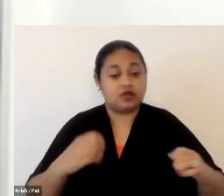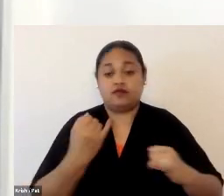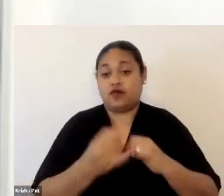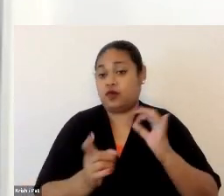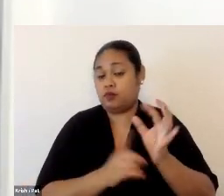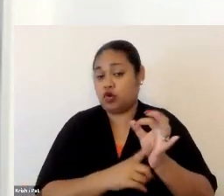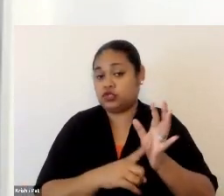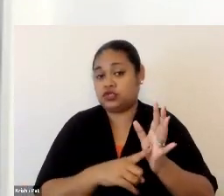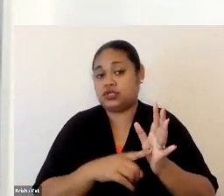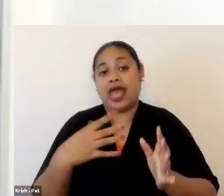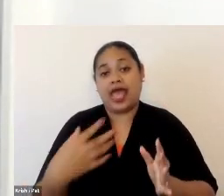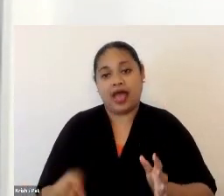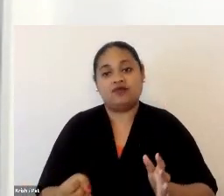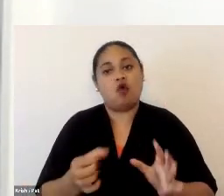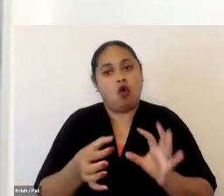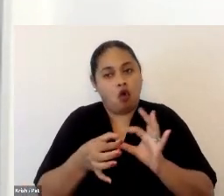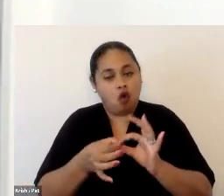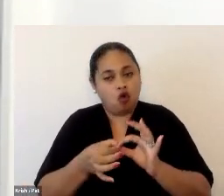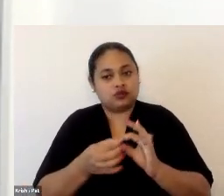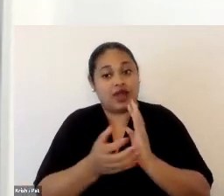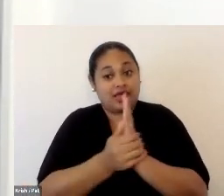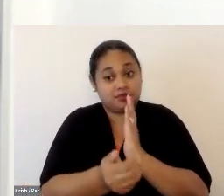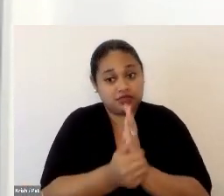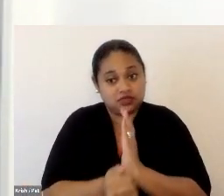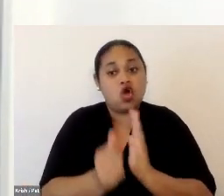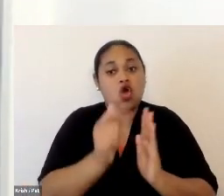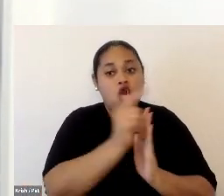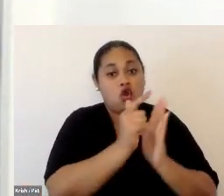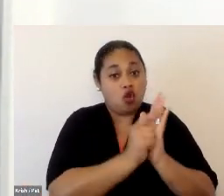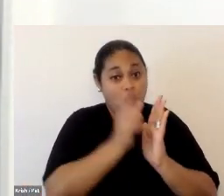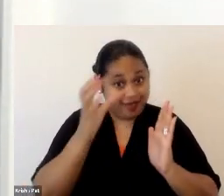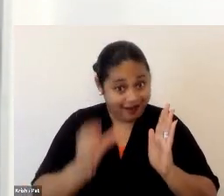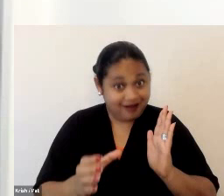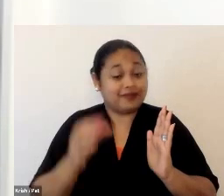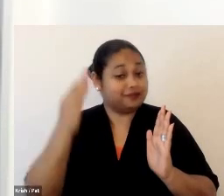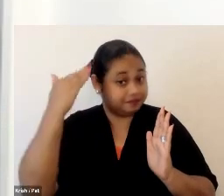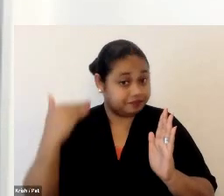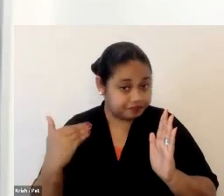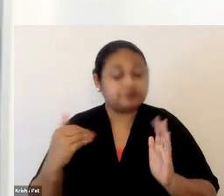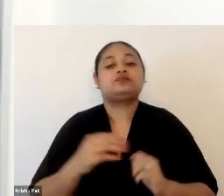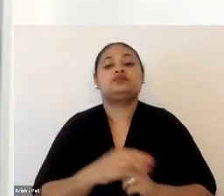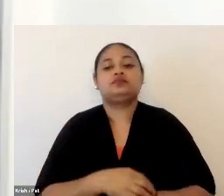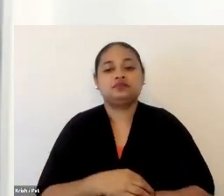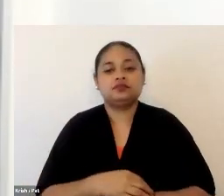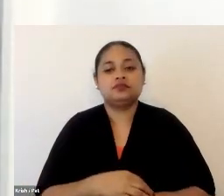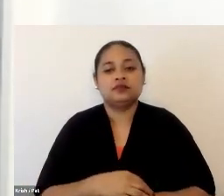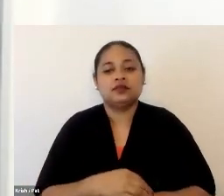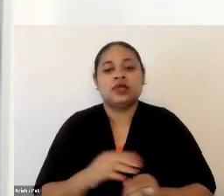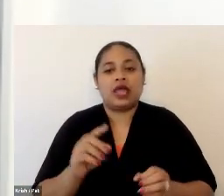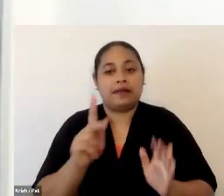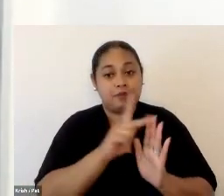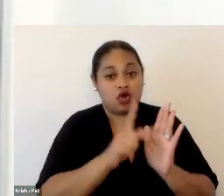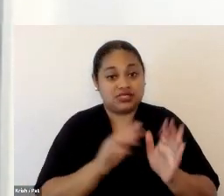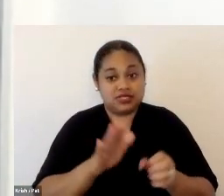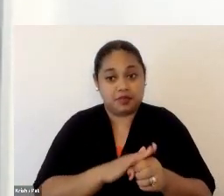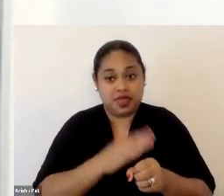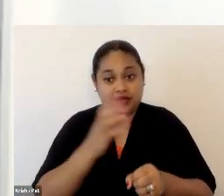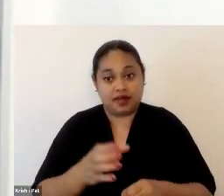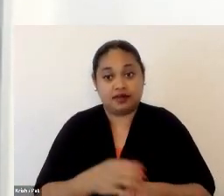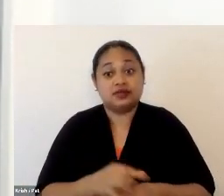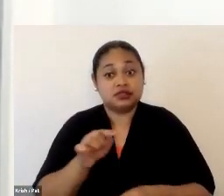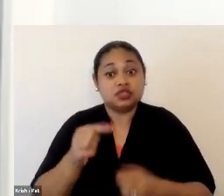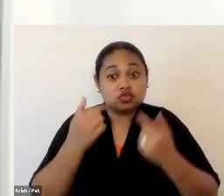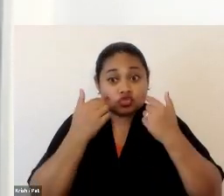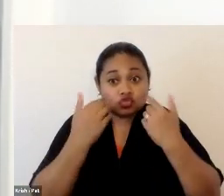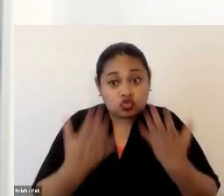technical experts, lawyers, and policymakers. And it showed that AI systems must undergo